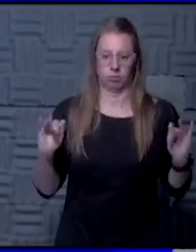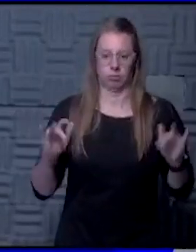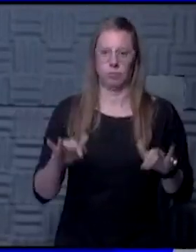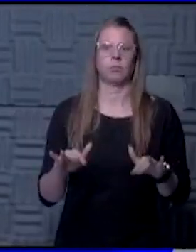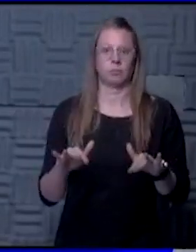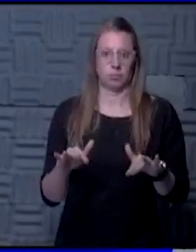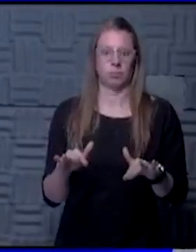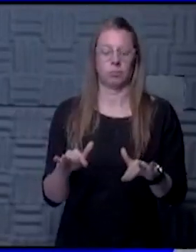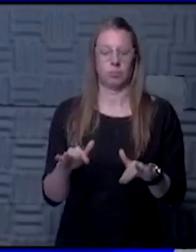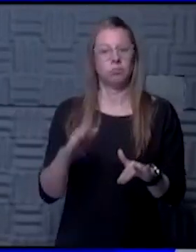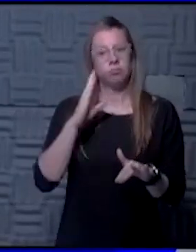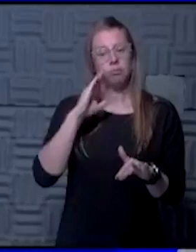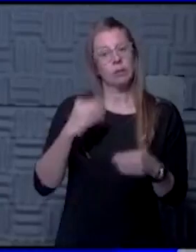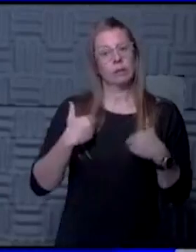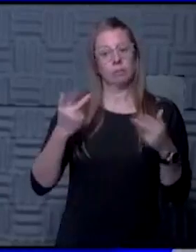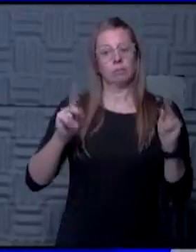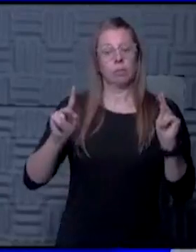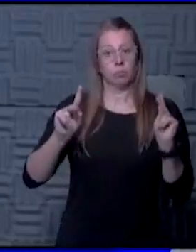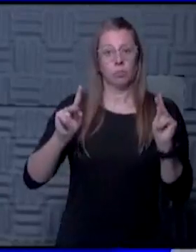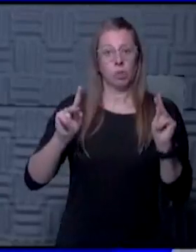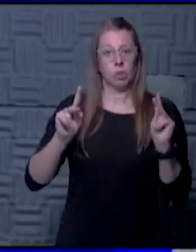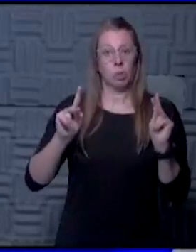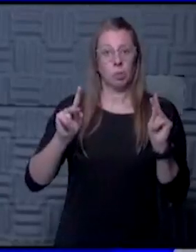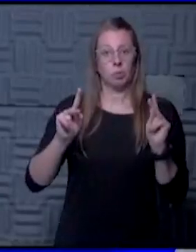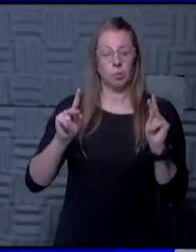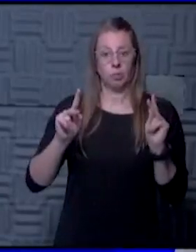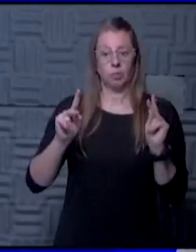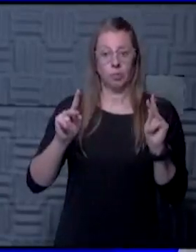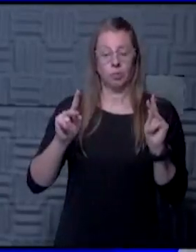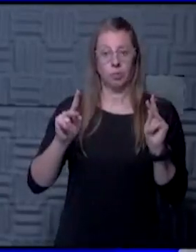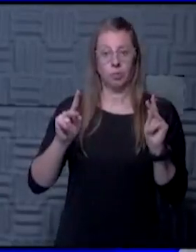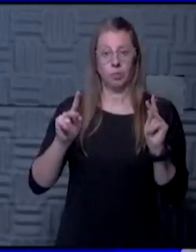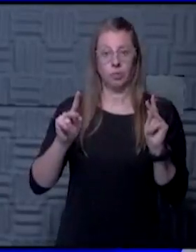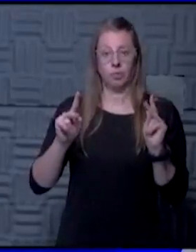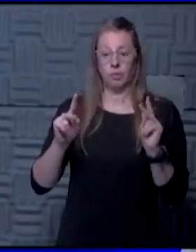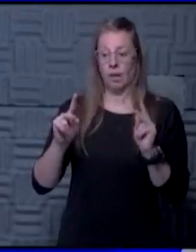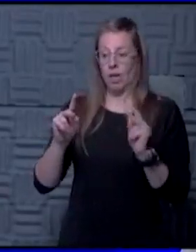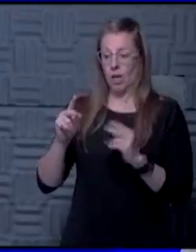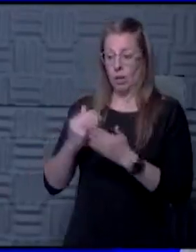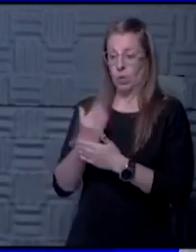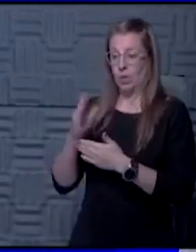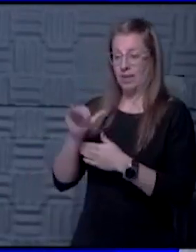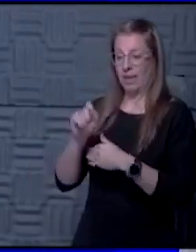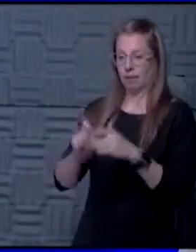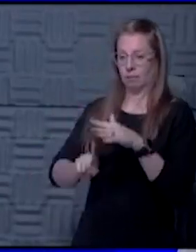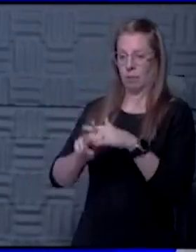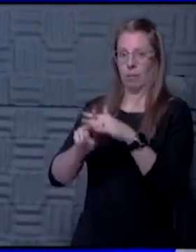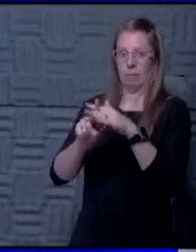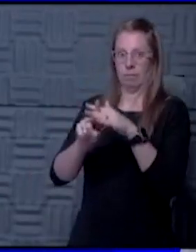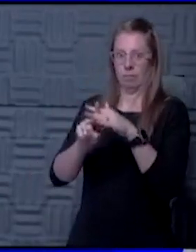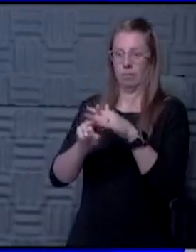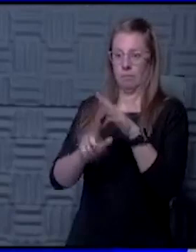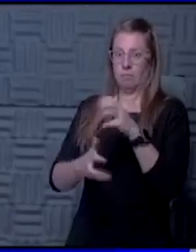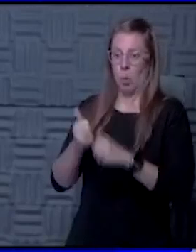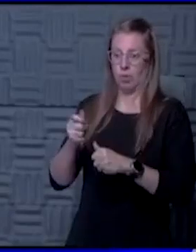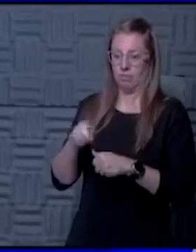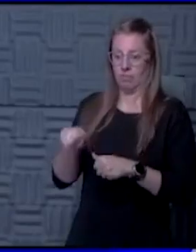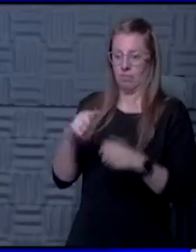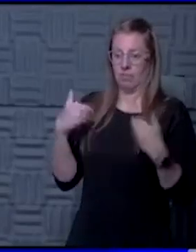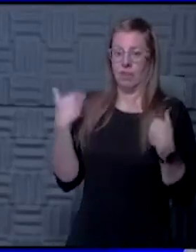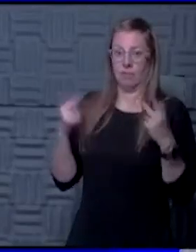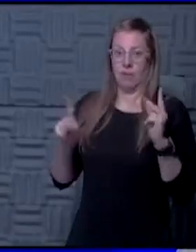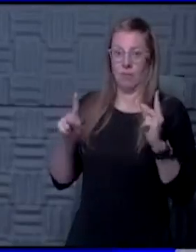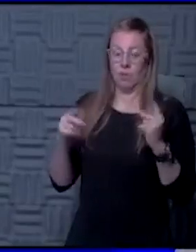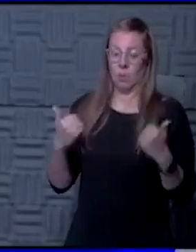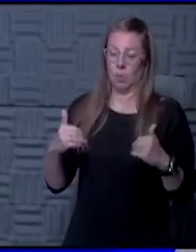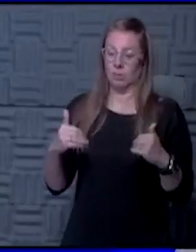We know that the younger people make up a large proportion now of the new cases, not only in our community, but around the nation as well. So that's very